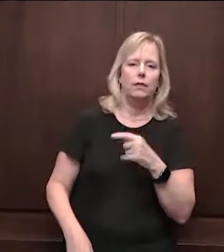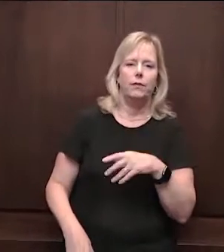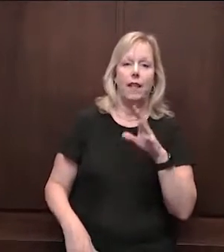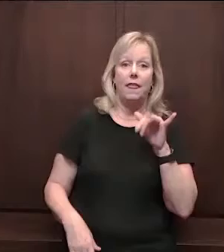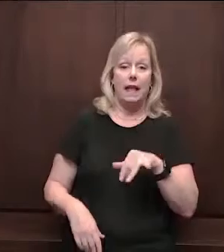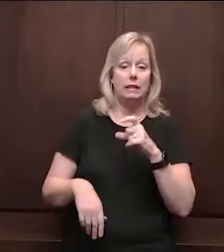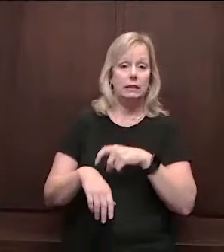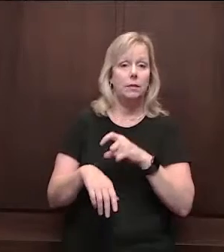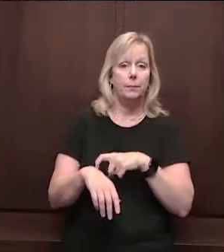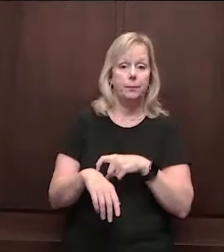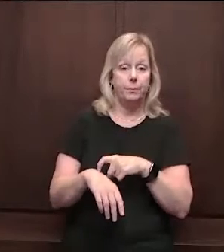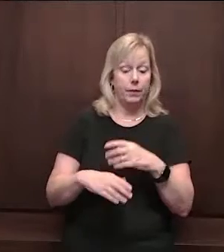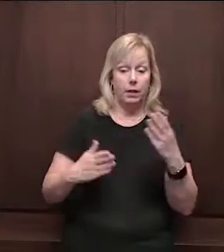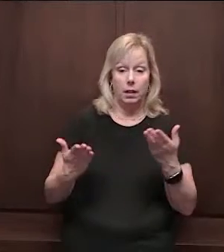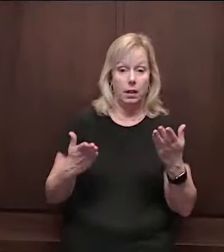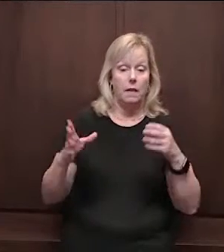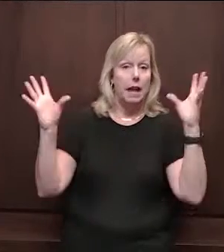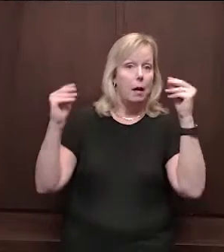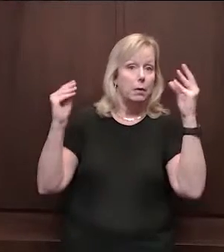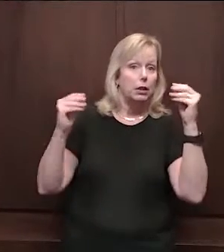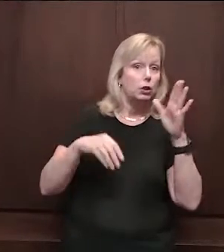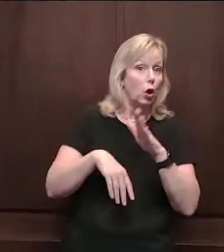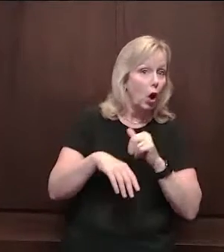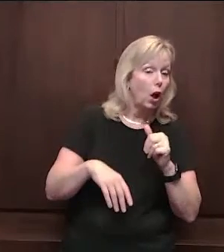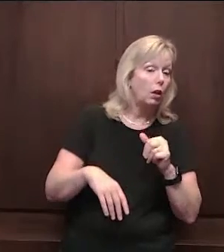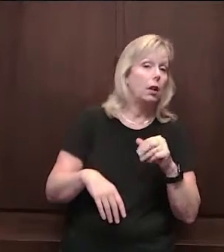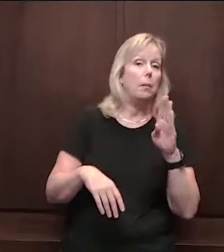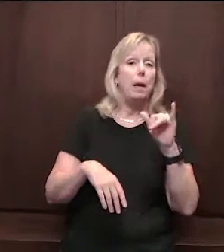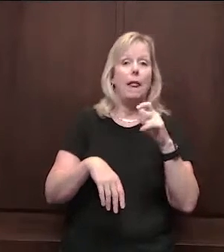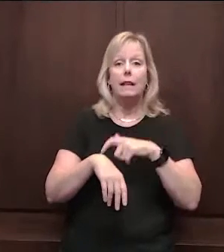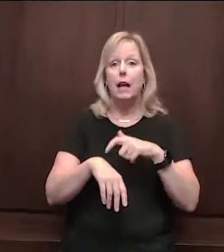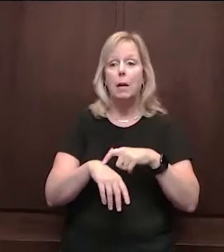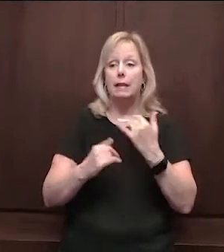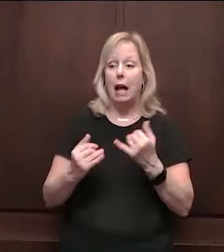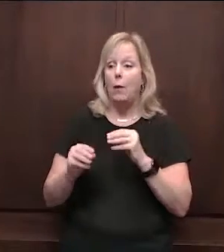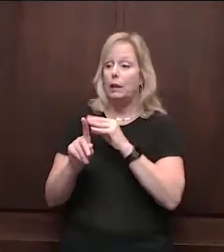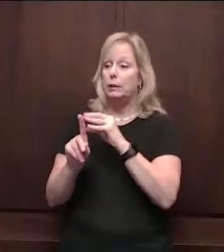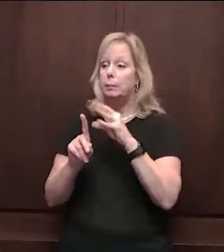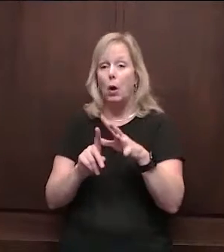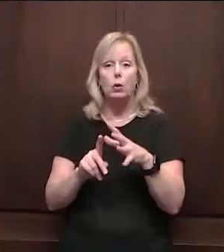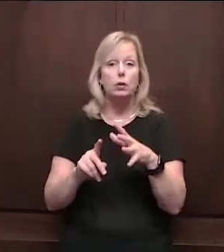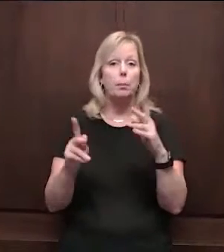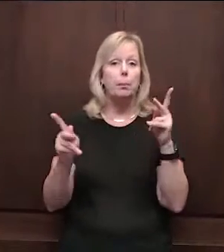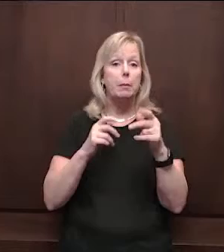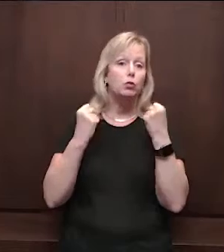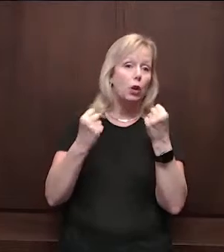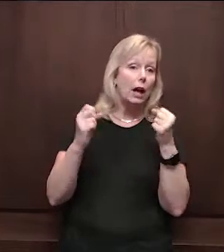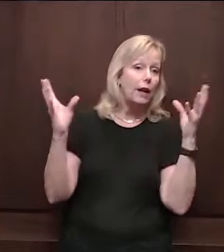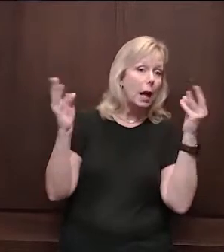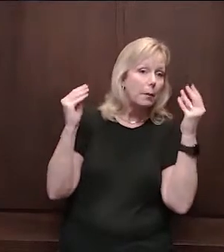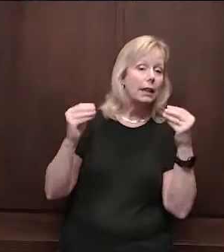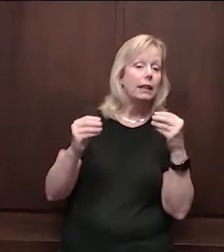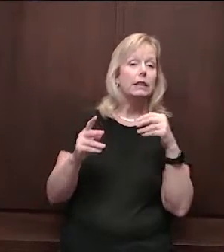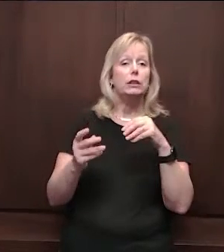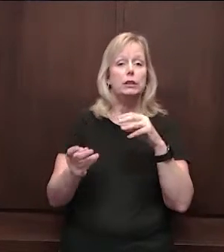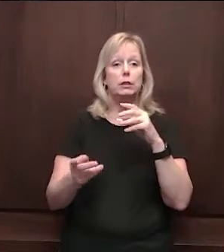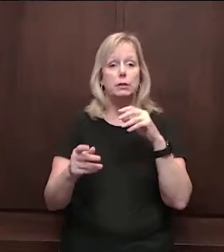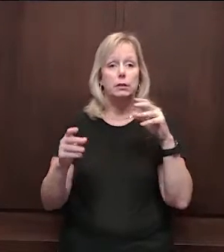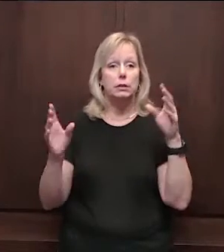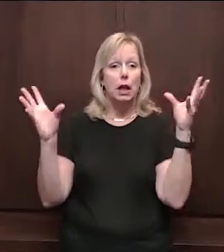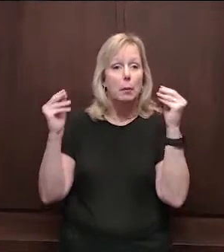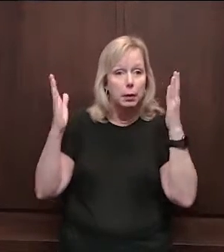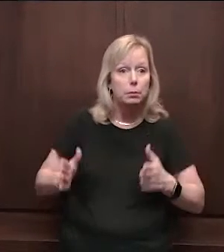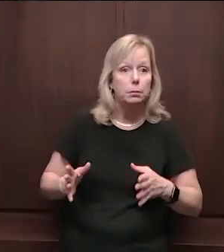that time, here the ambulance is called. By that time, we're exposing the paramedics to that. They're going to the emergency